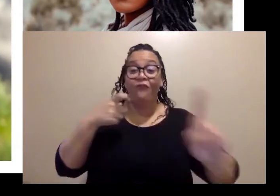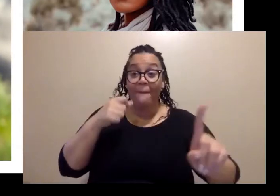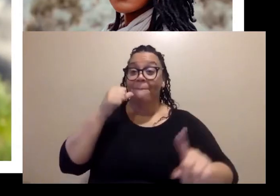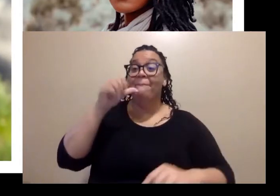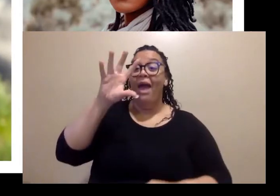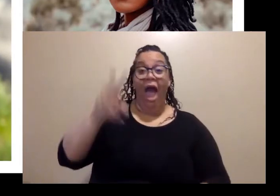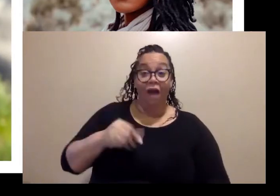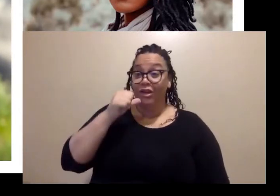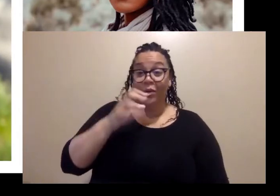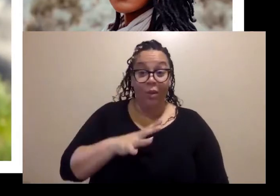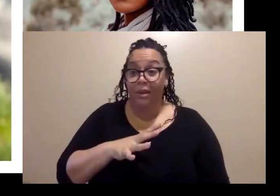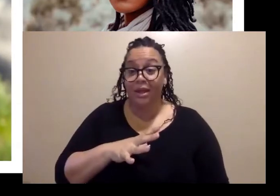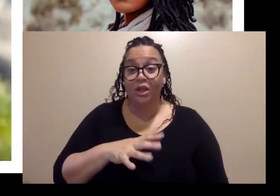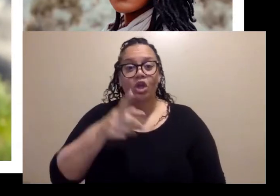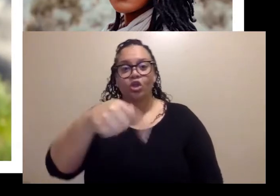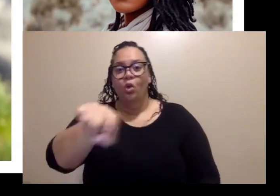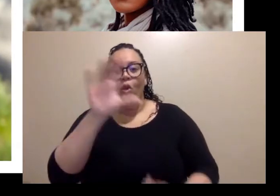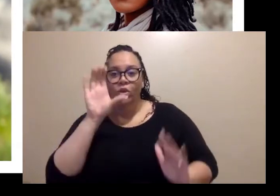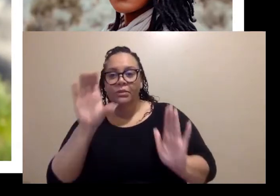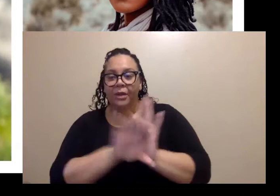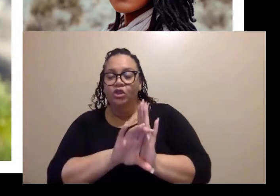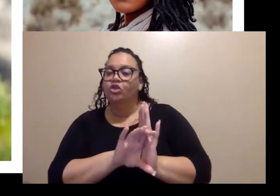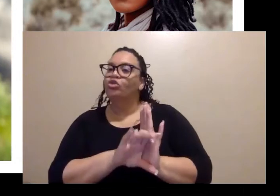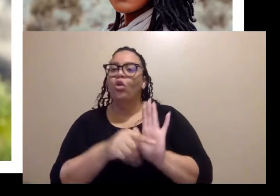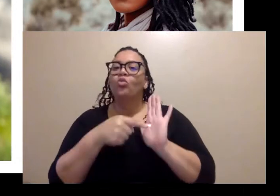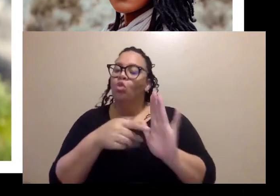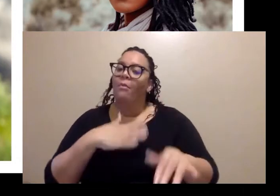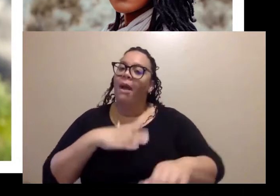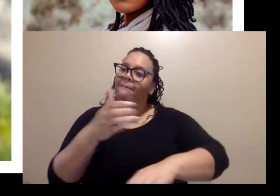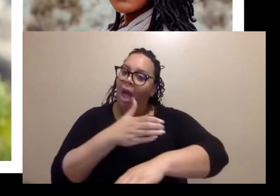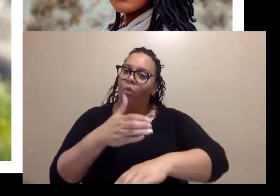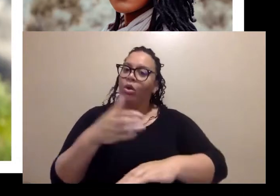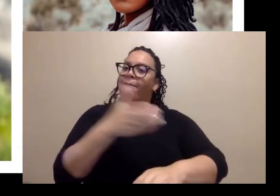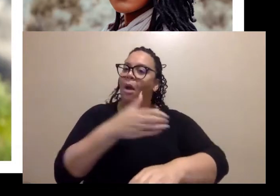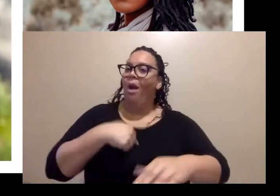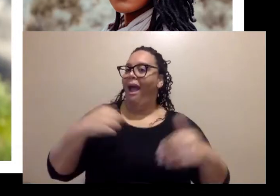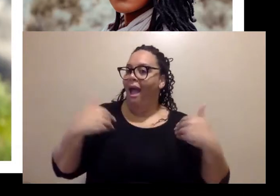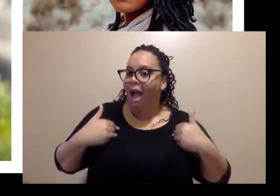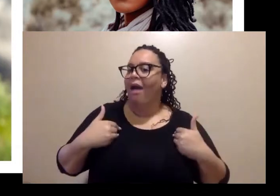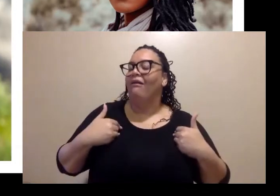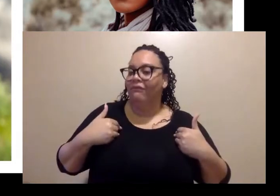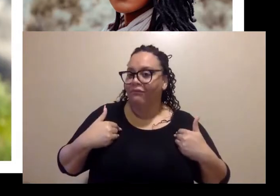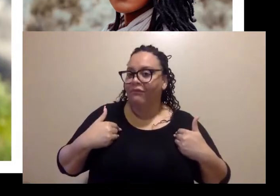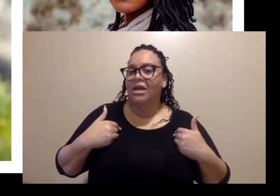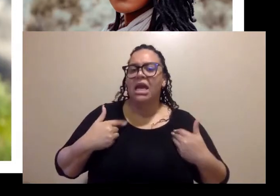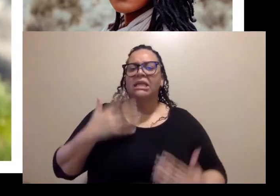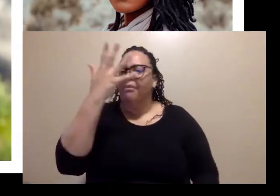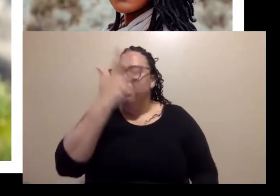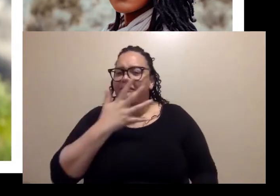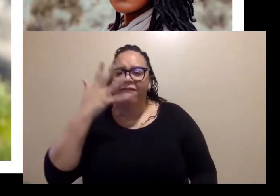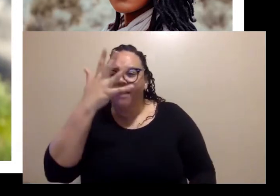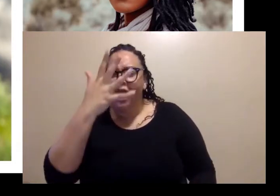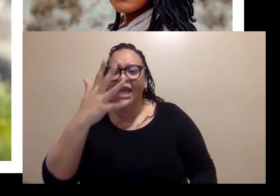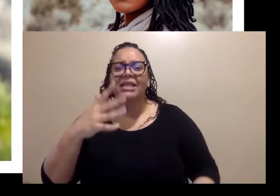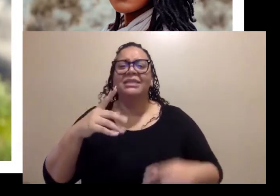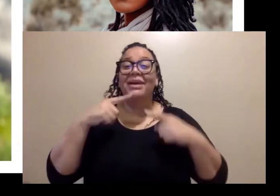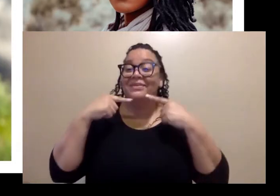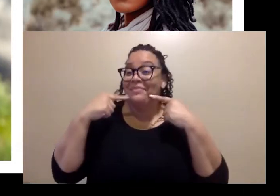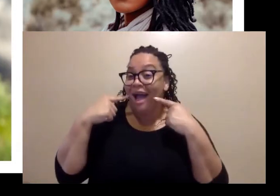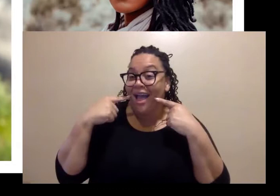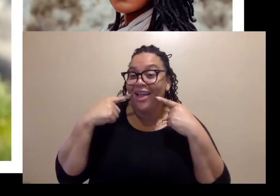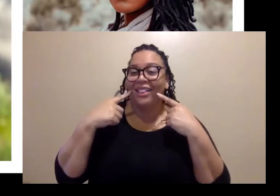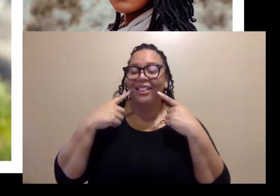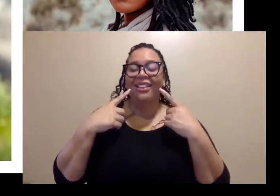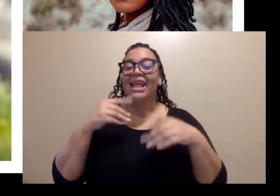so these pictures just signify just my power that I have. It's in my face, it's in my smile, it's